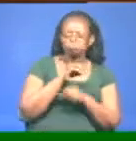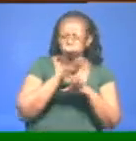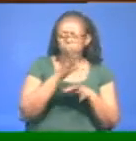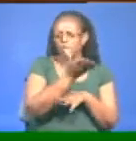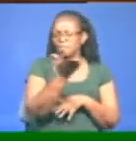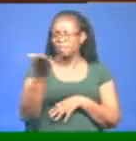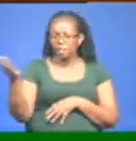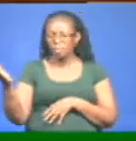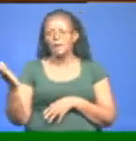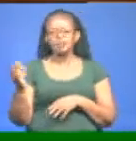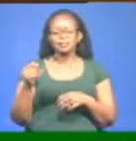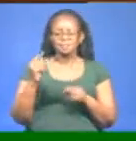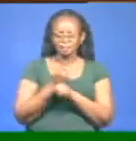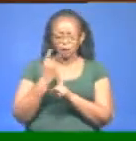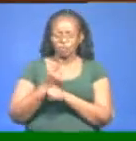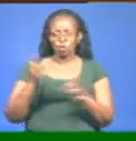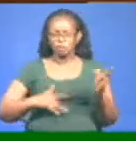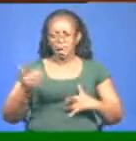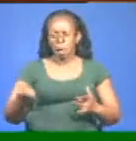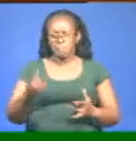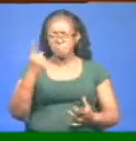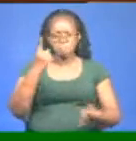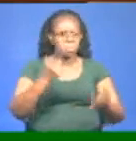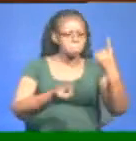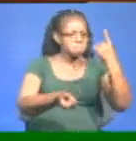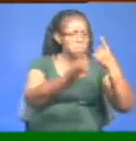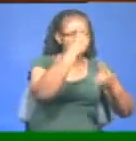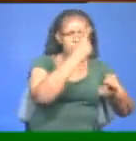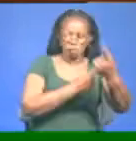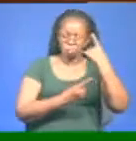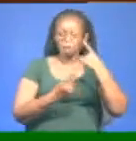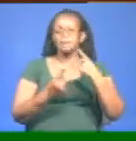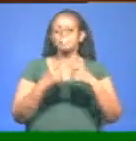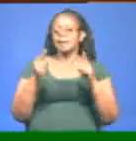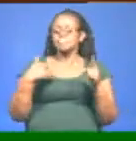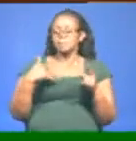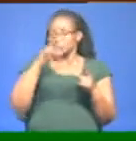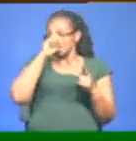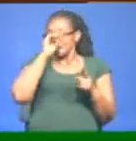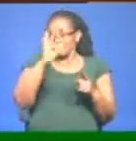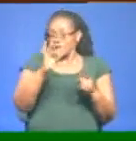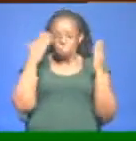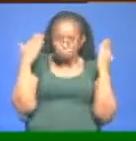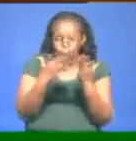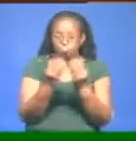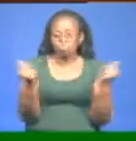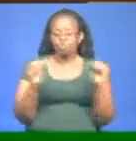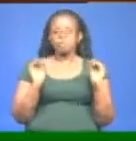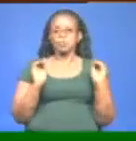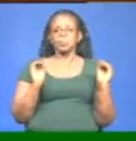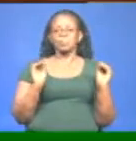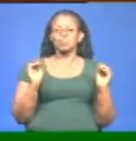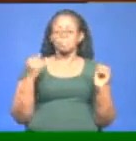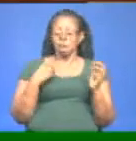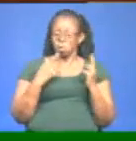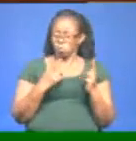the concerns that has been raised, but nobody has taken it very seriously. So I want to believe that in these few years, we'll be able to address the